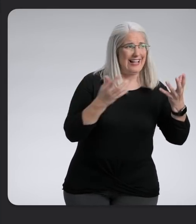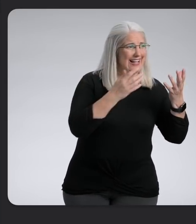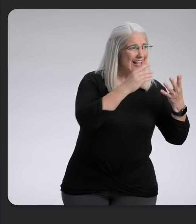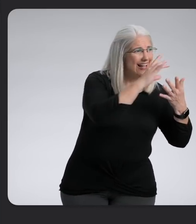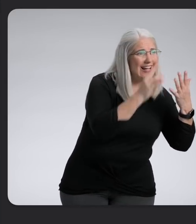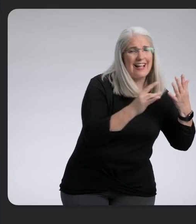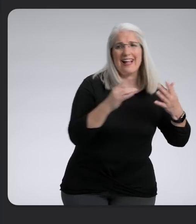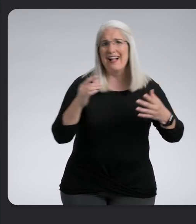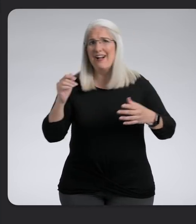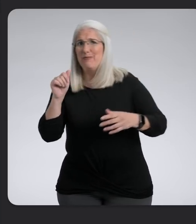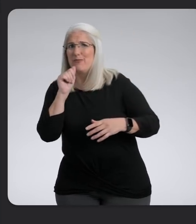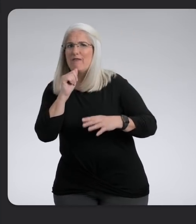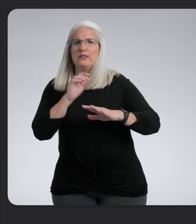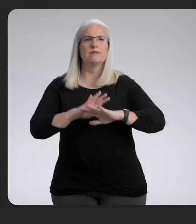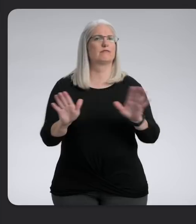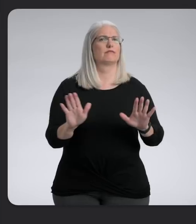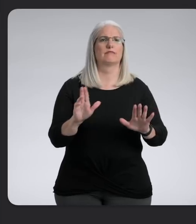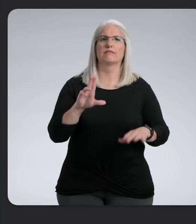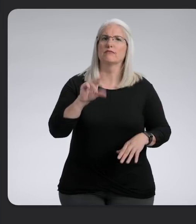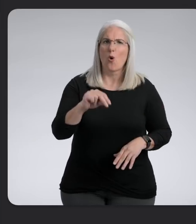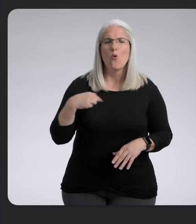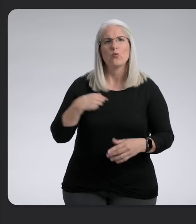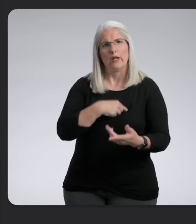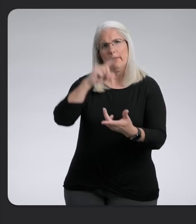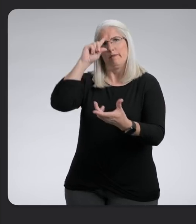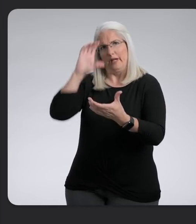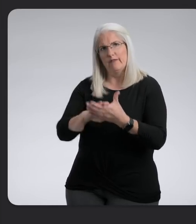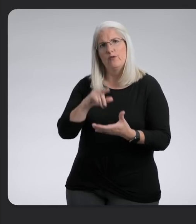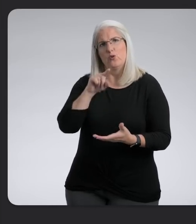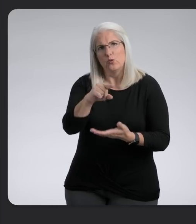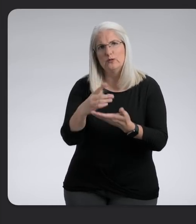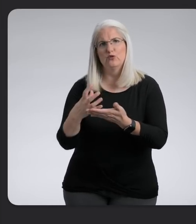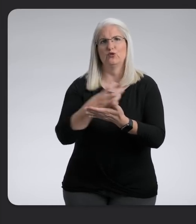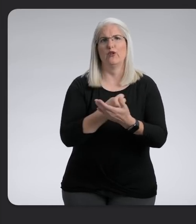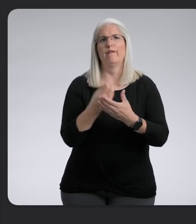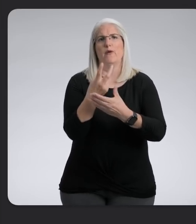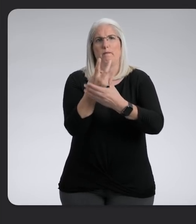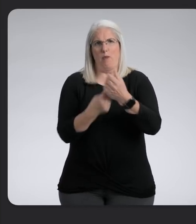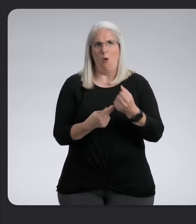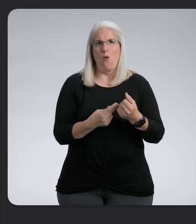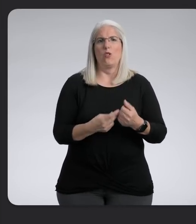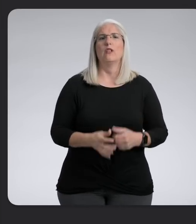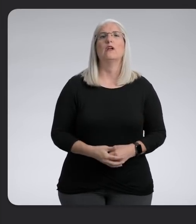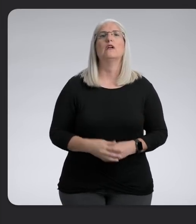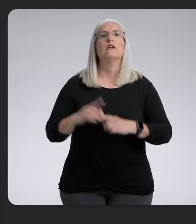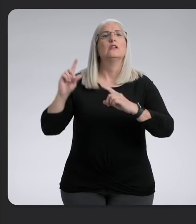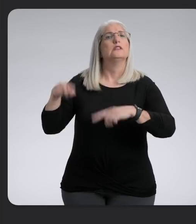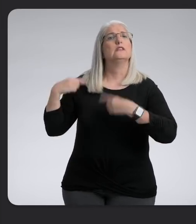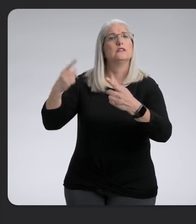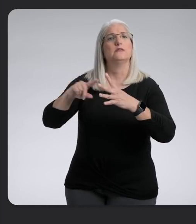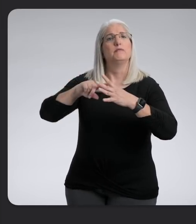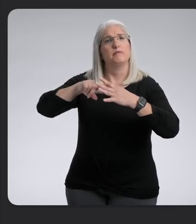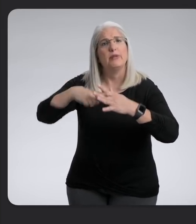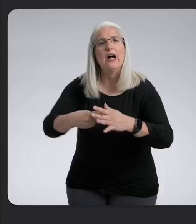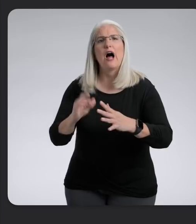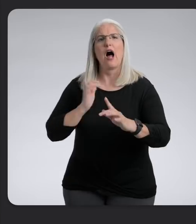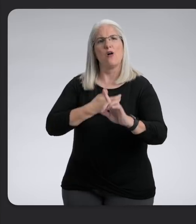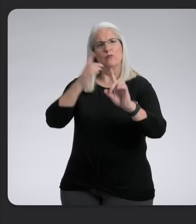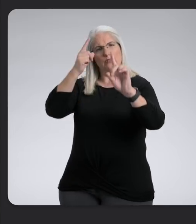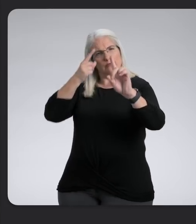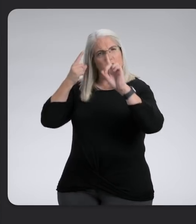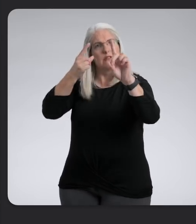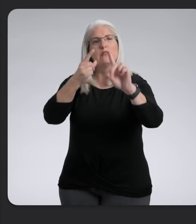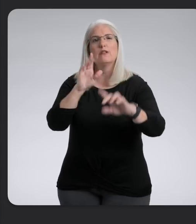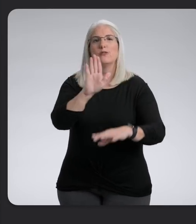and privacy. We believe you deserve both. Since the beginning, we've worked to help you keep your personal data under your